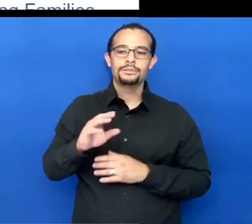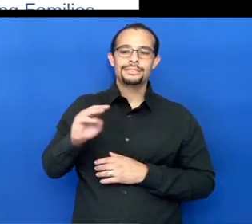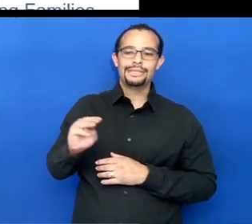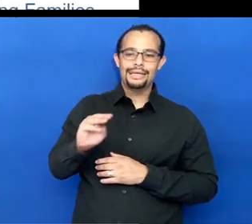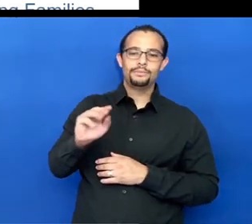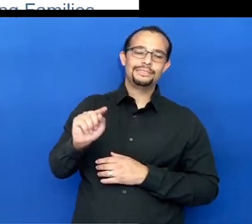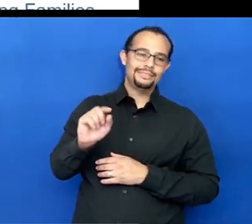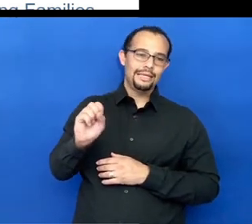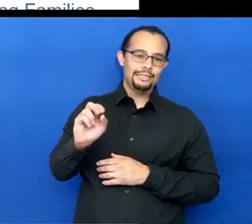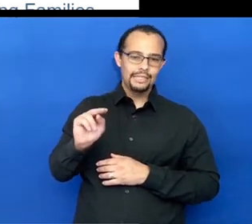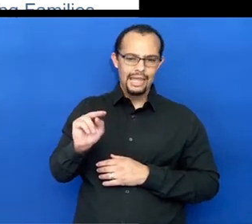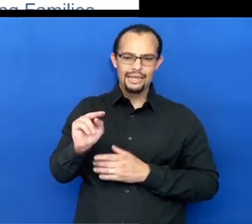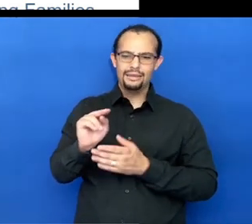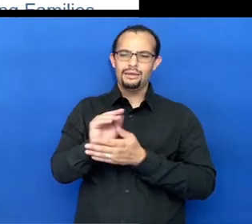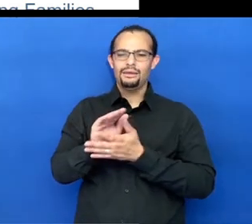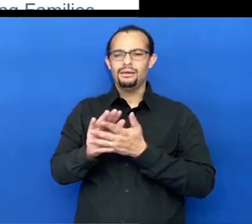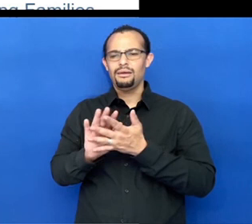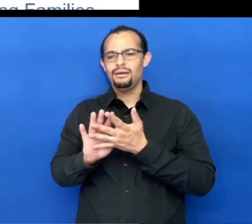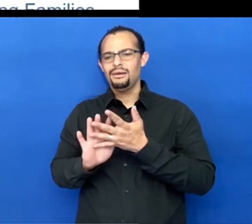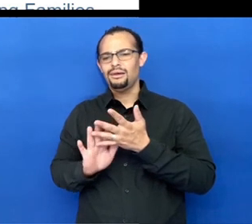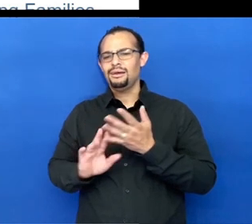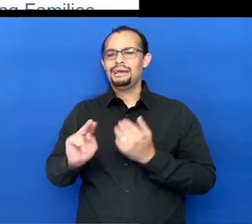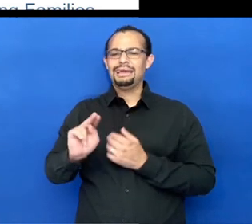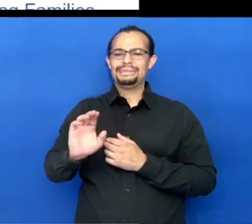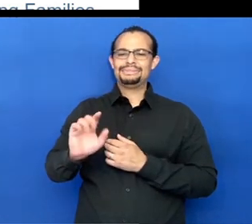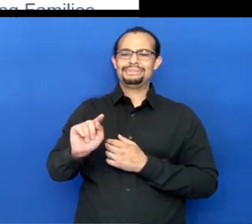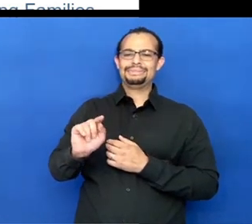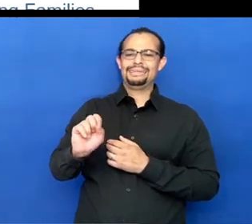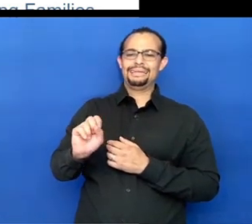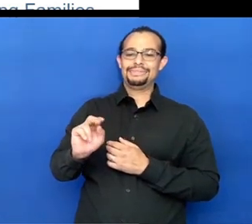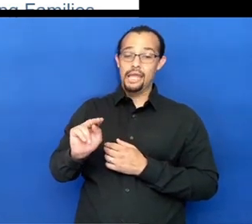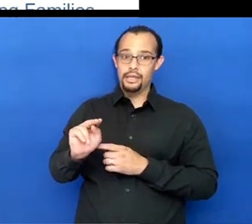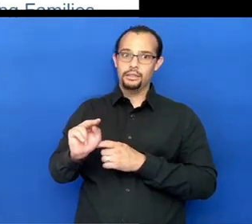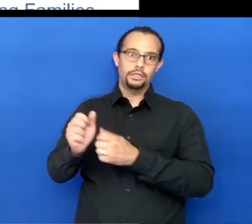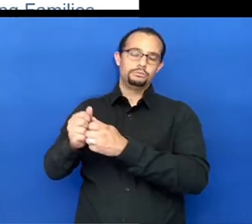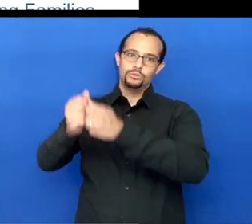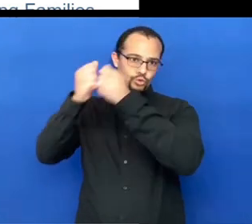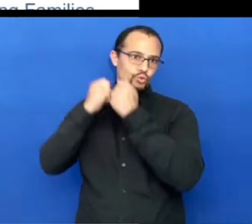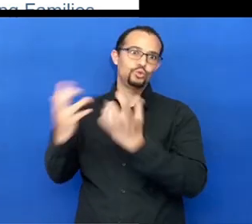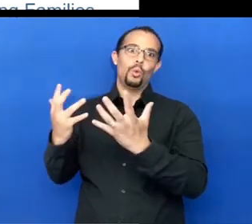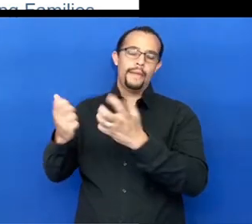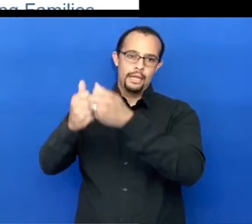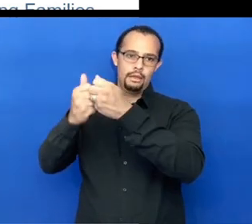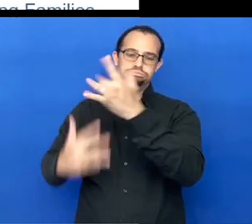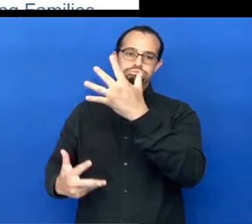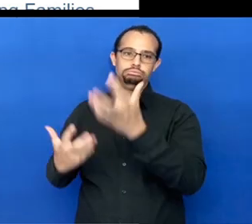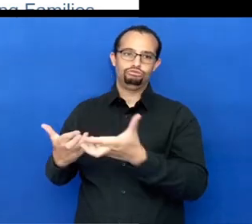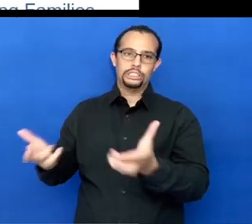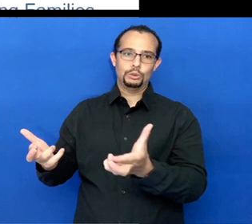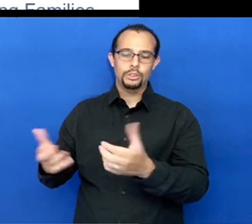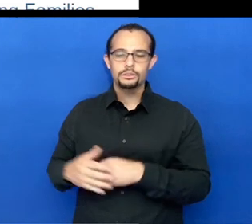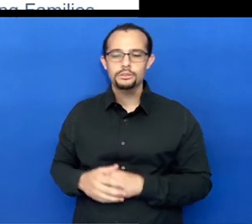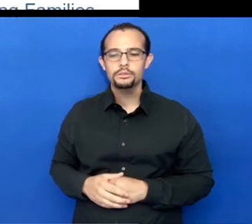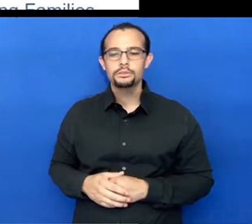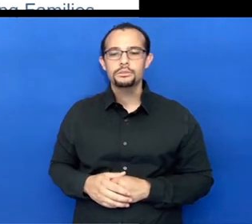quite a bit. You could just comb through there. And all of these you can pull many resources from just within one